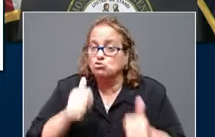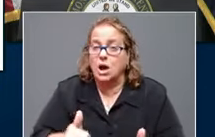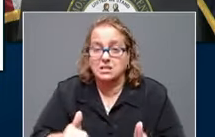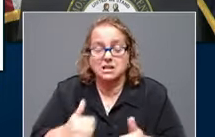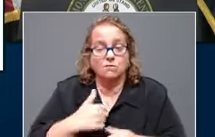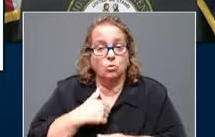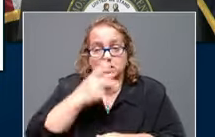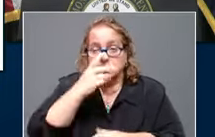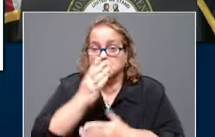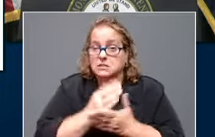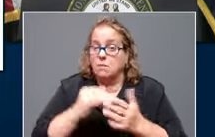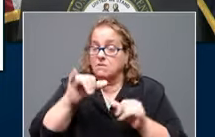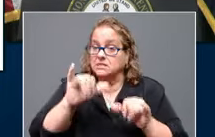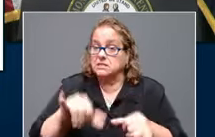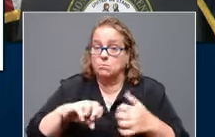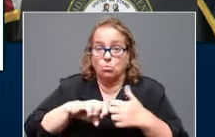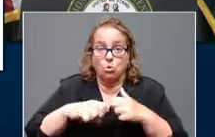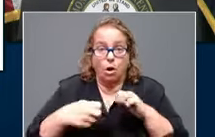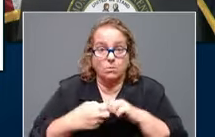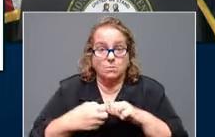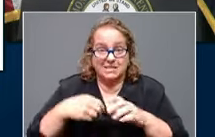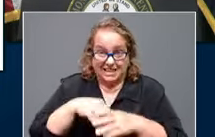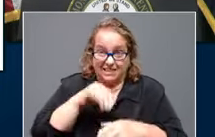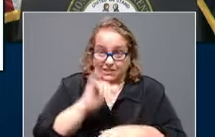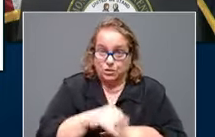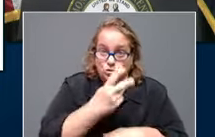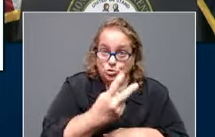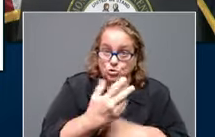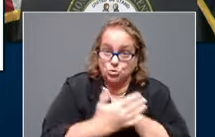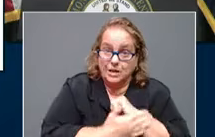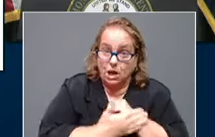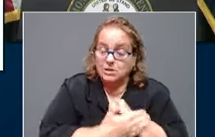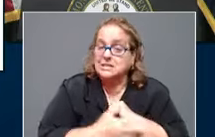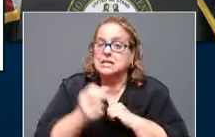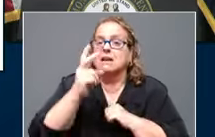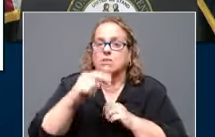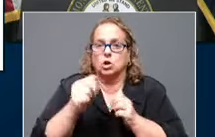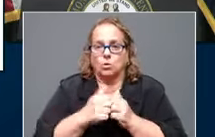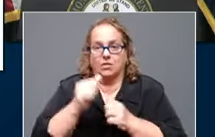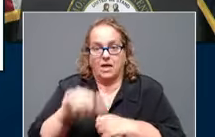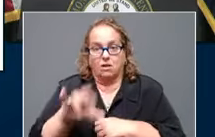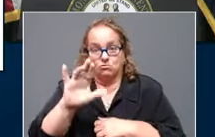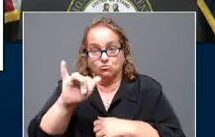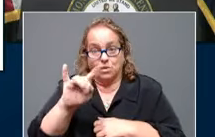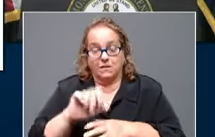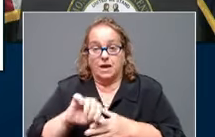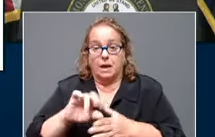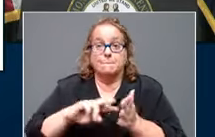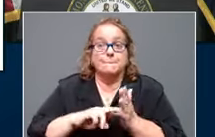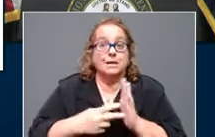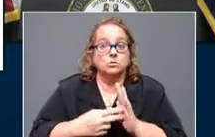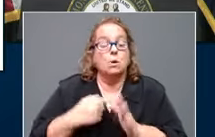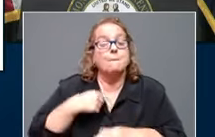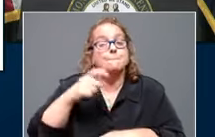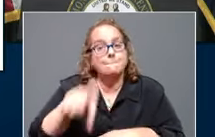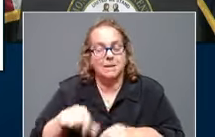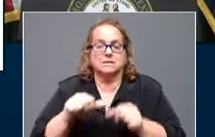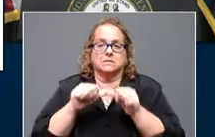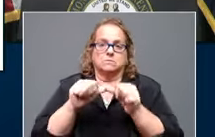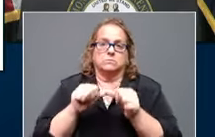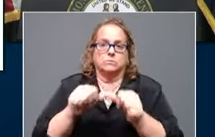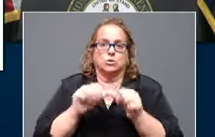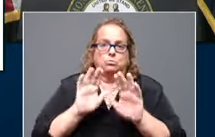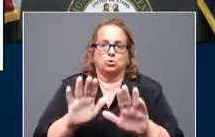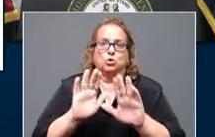about demographics, which we look at age on vaccination, and then geography. So first,